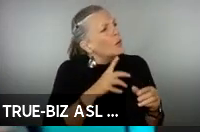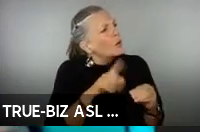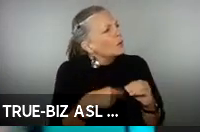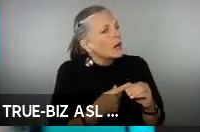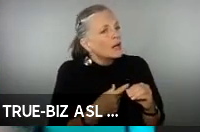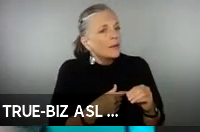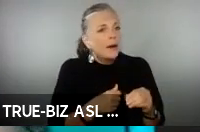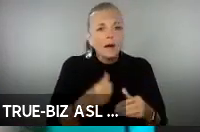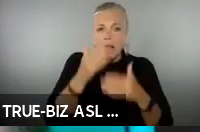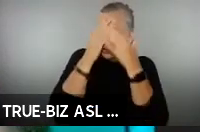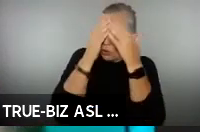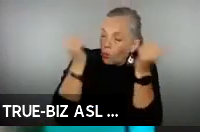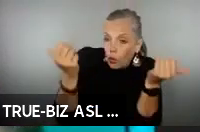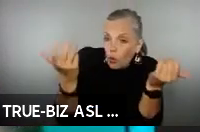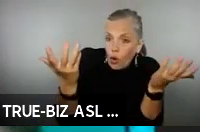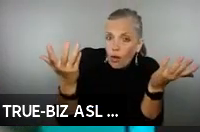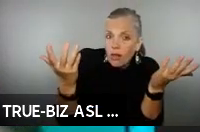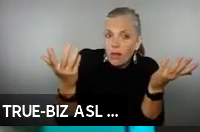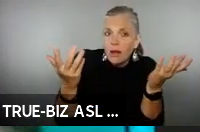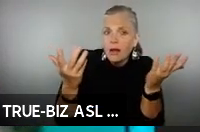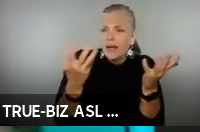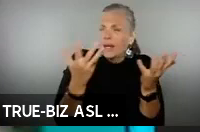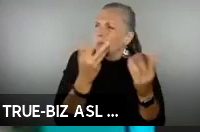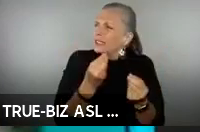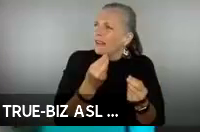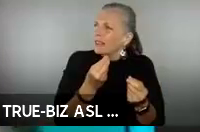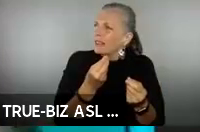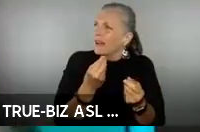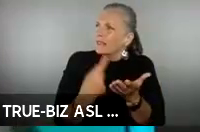recall. It was such a lot of lovely conversation, too.